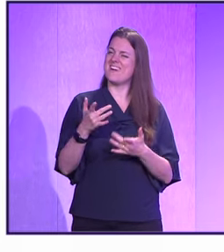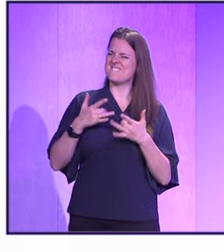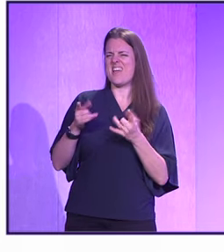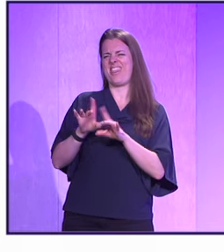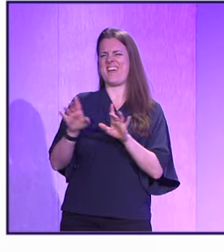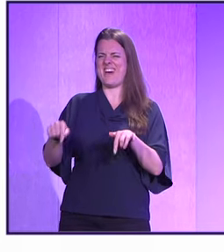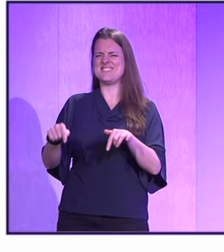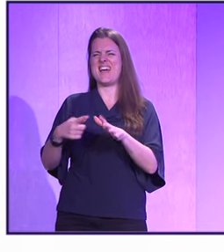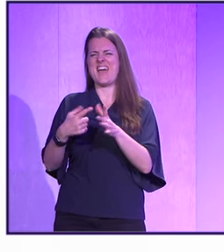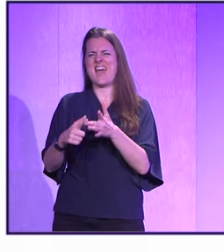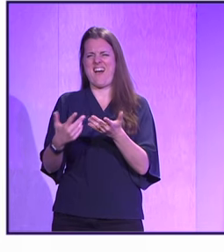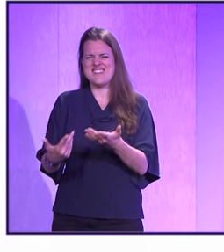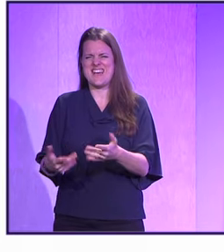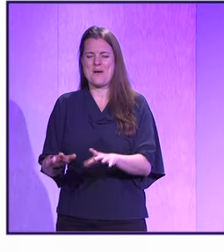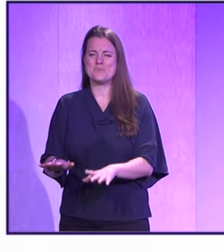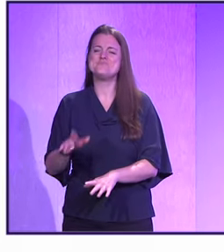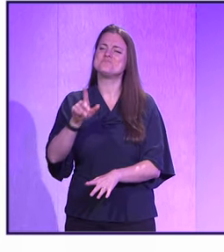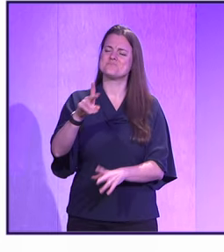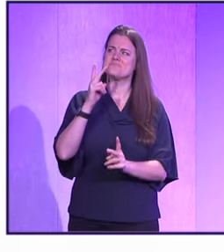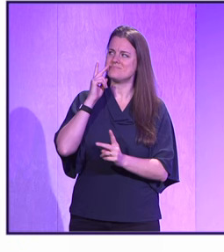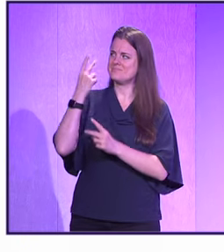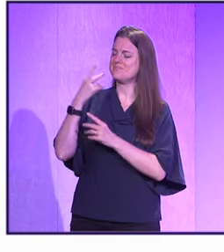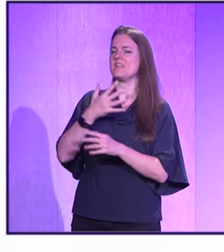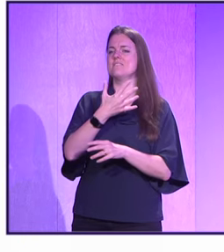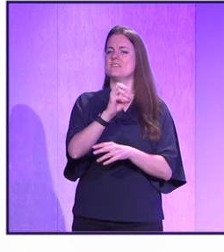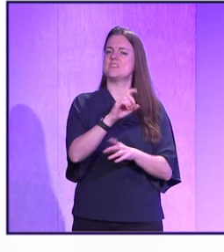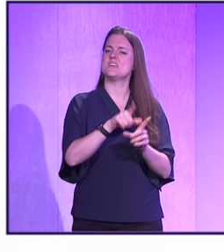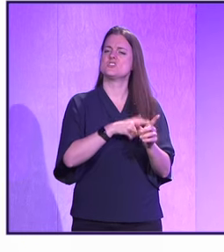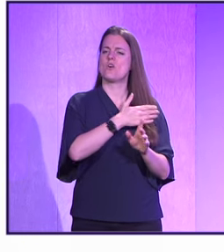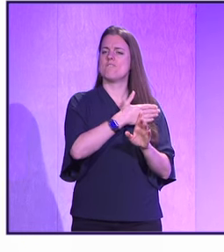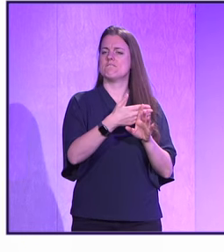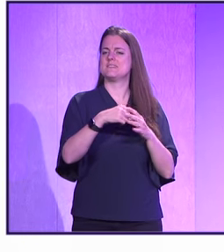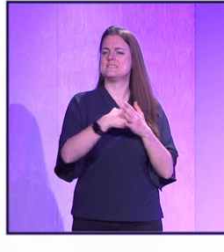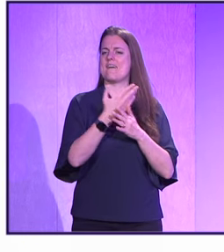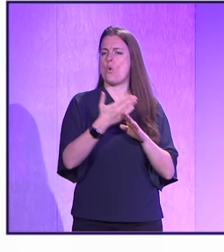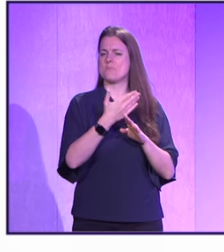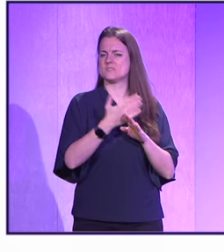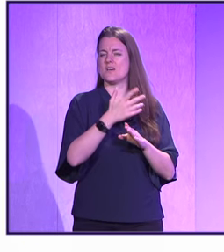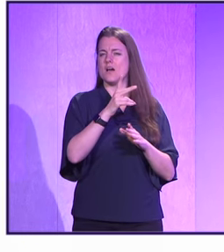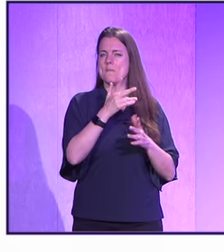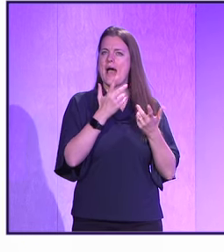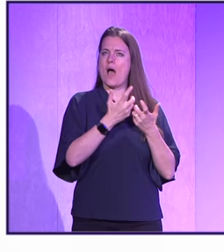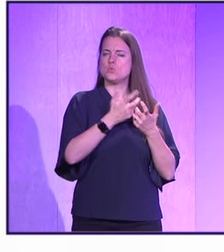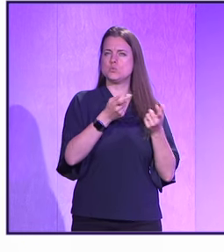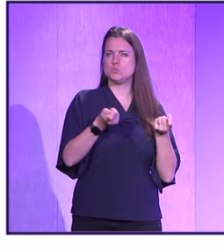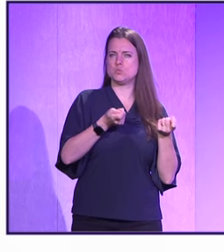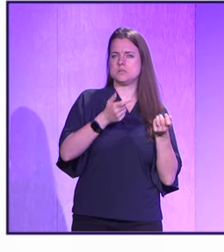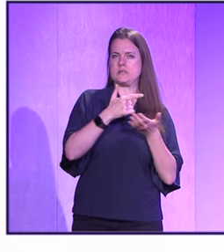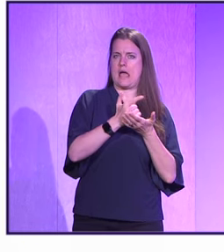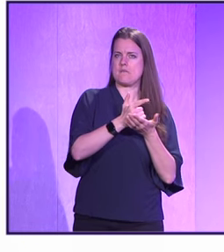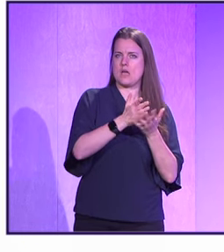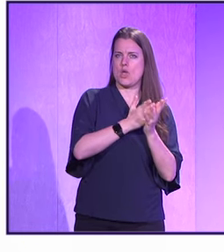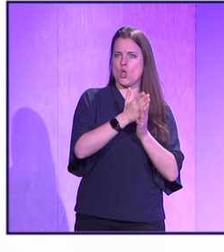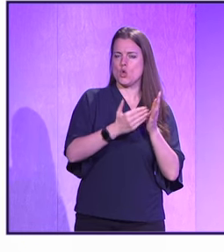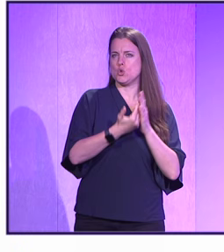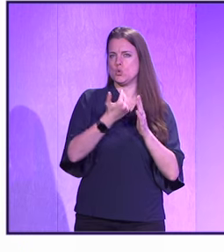organizations. And as a community, I think we've learned a little bit over the past 15 years of DevOps about